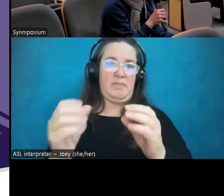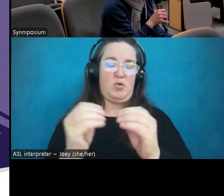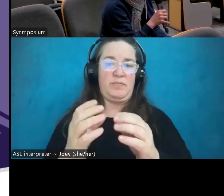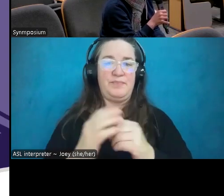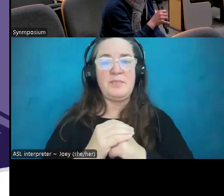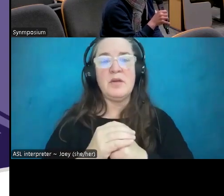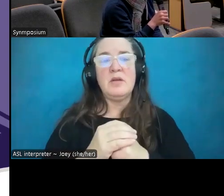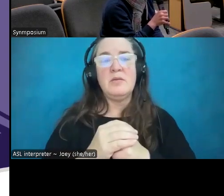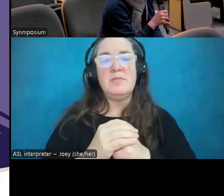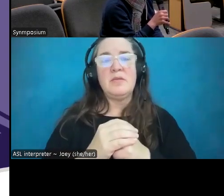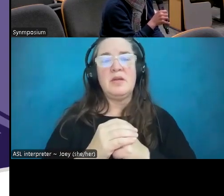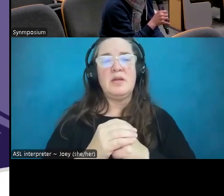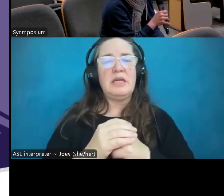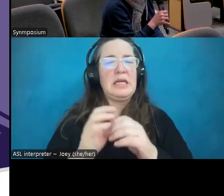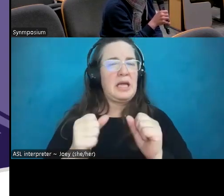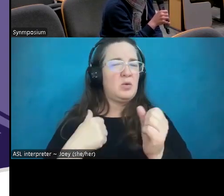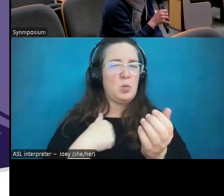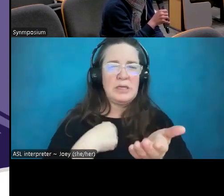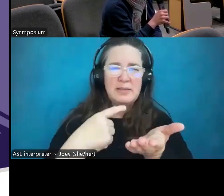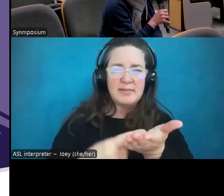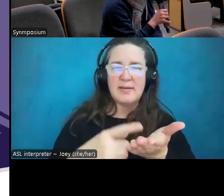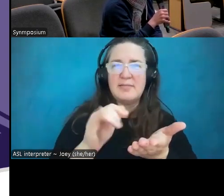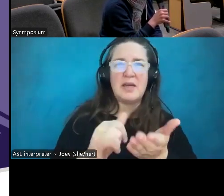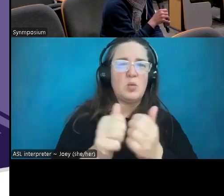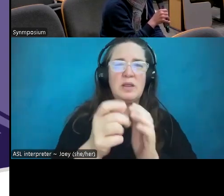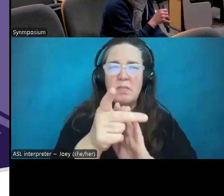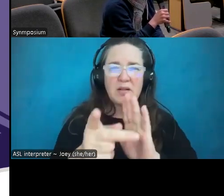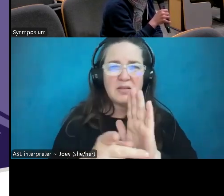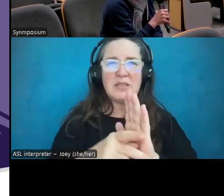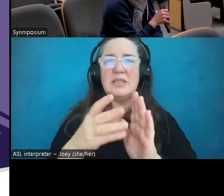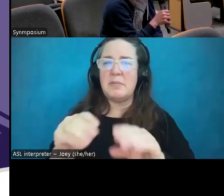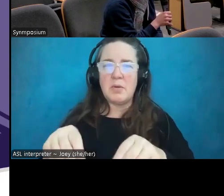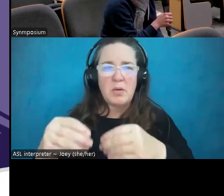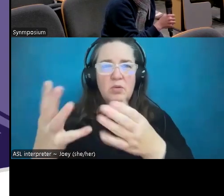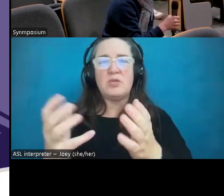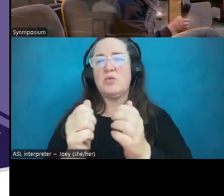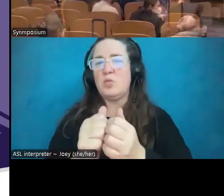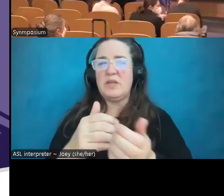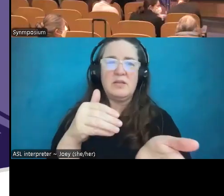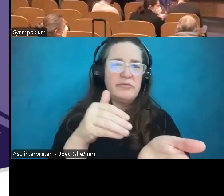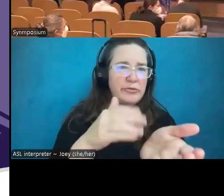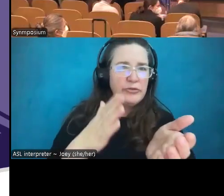come out through the discussion in the community and with physicians and institutions.